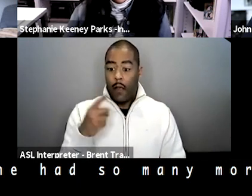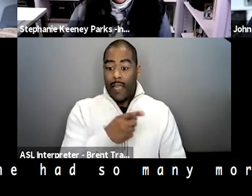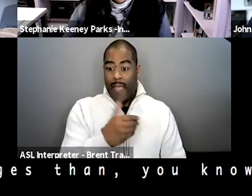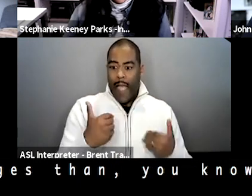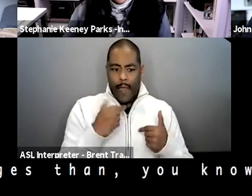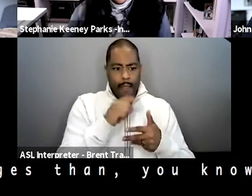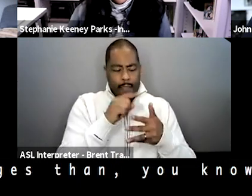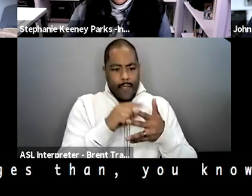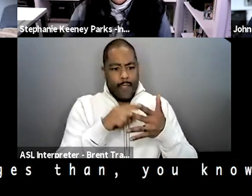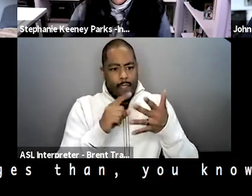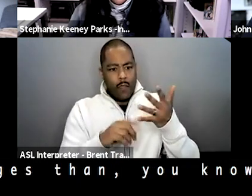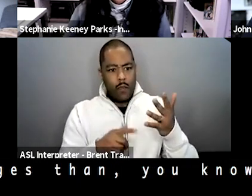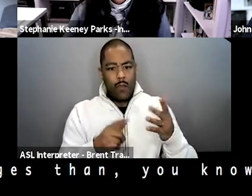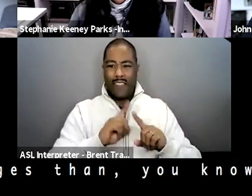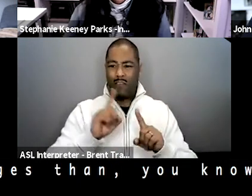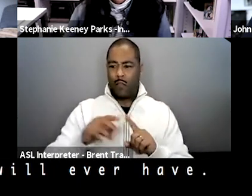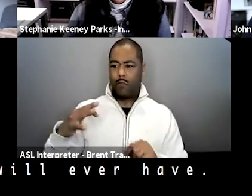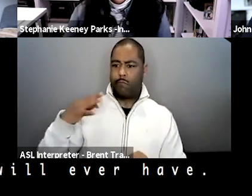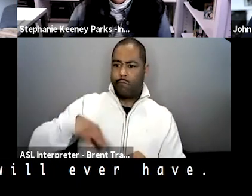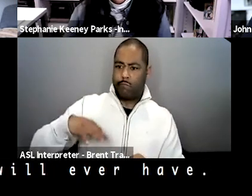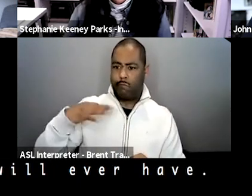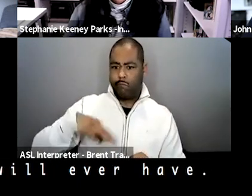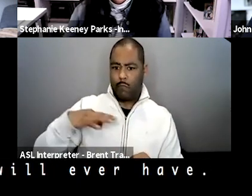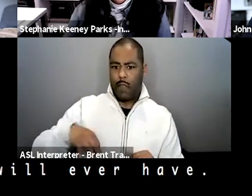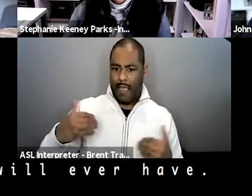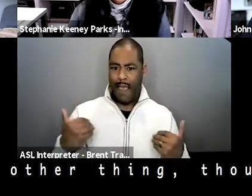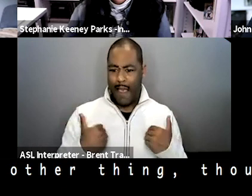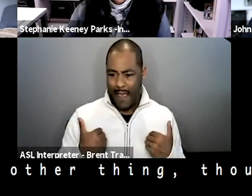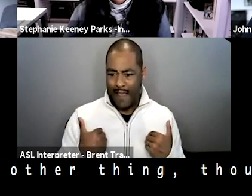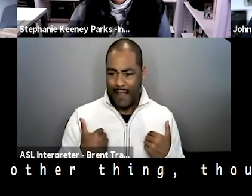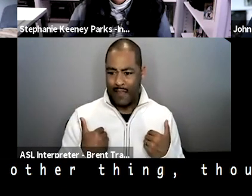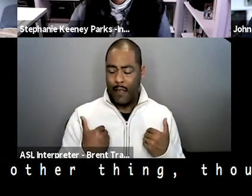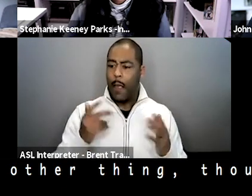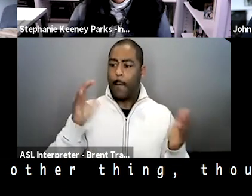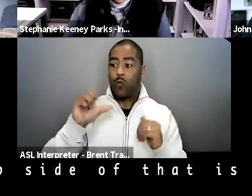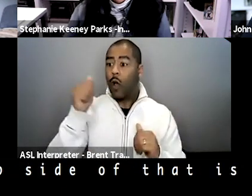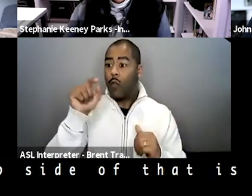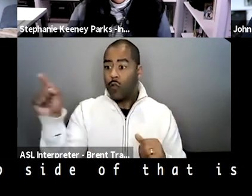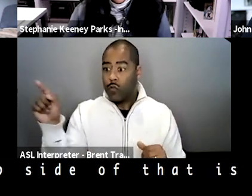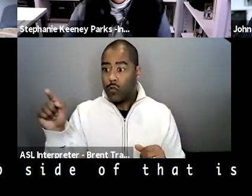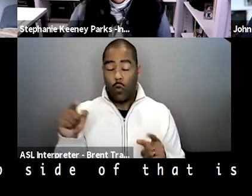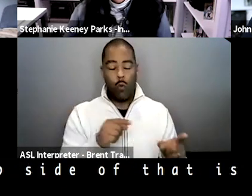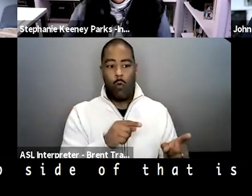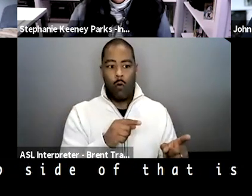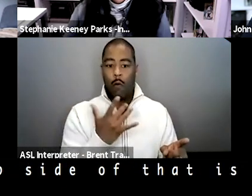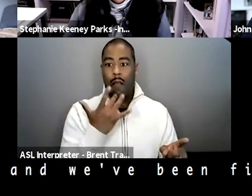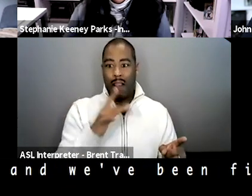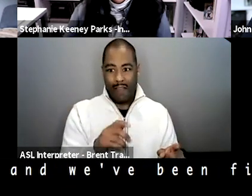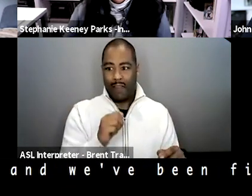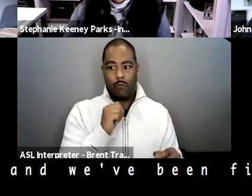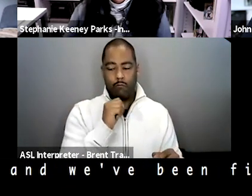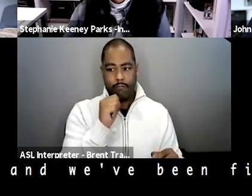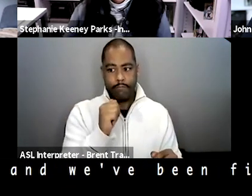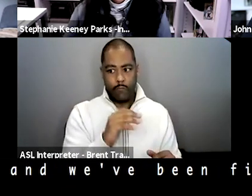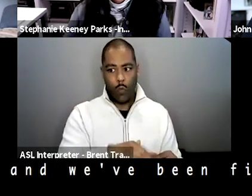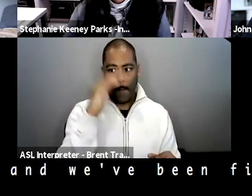had so many more advantages than most people will ever have. And the other thing, though, the